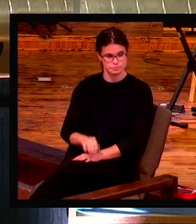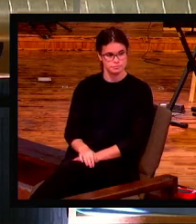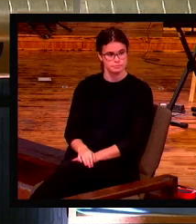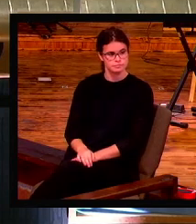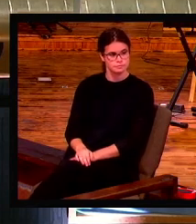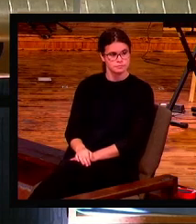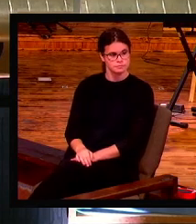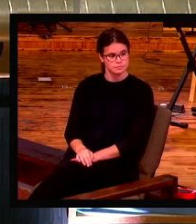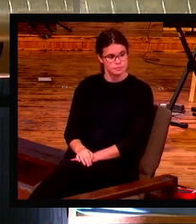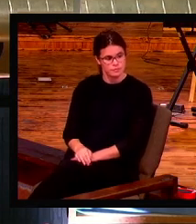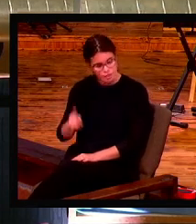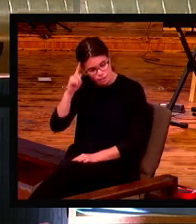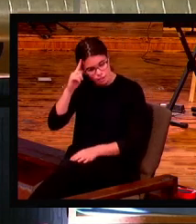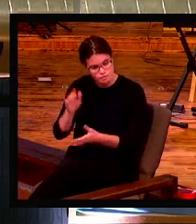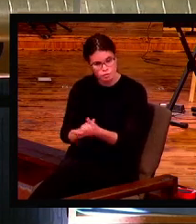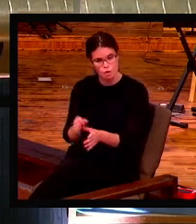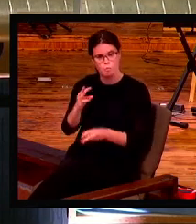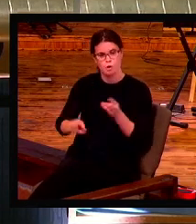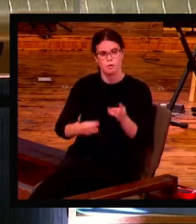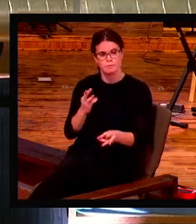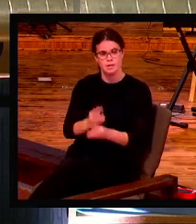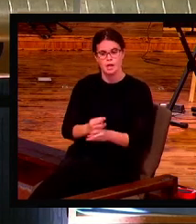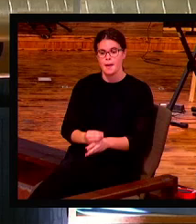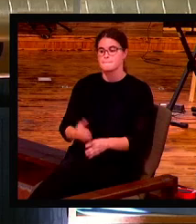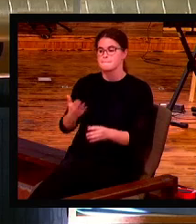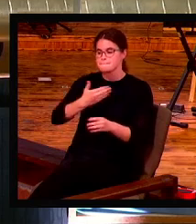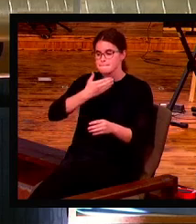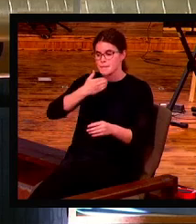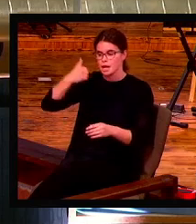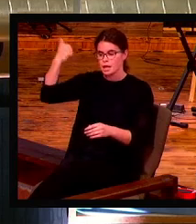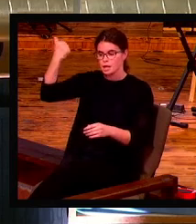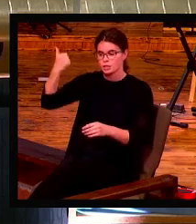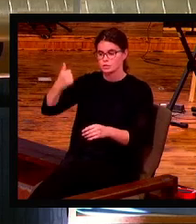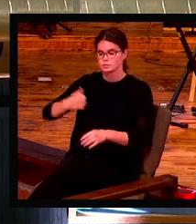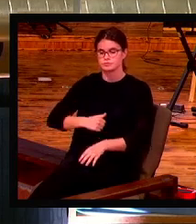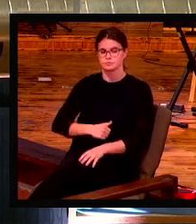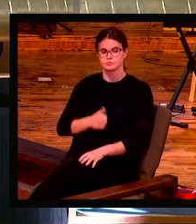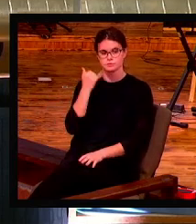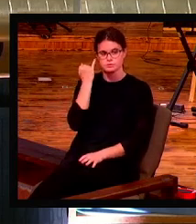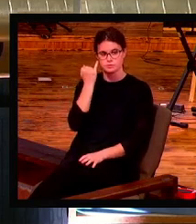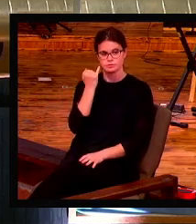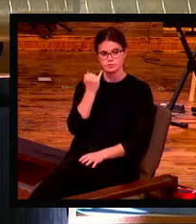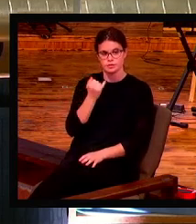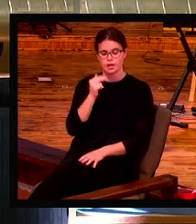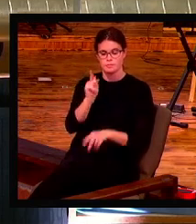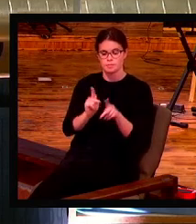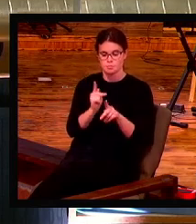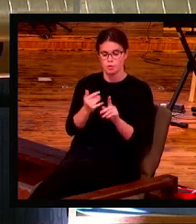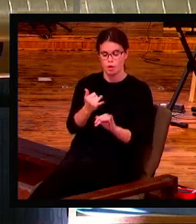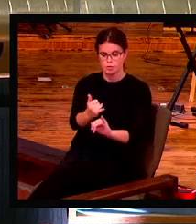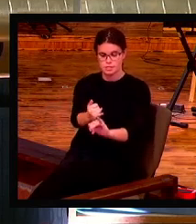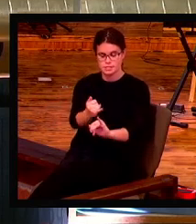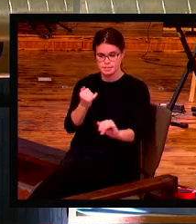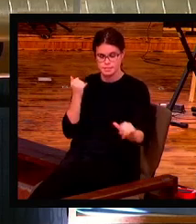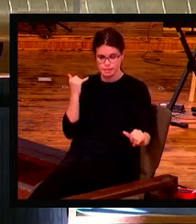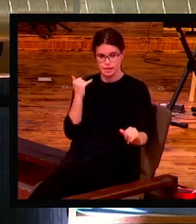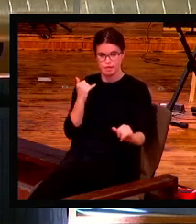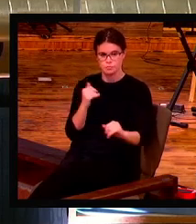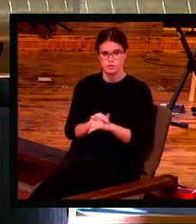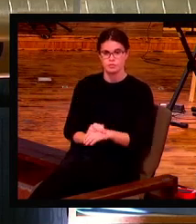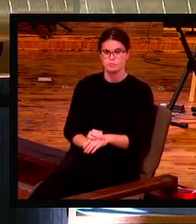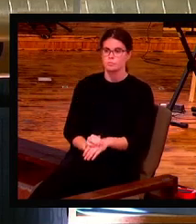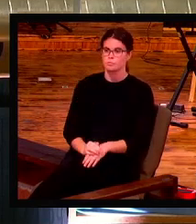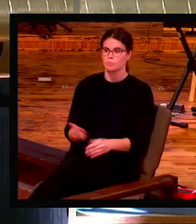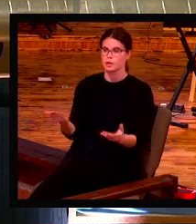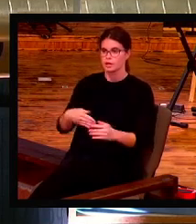assignment. Amen? When Mondoe was 16 years old, he attended a youth Bible study in Newport News, Virginia, where his eyes were opened to the desperate